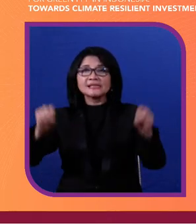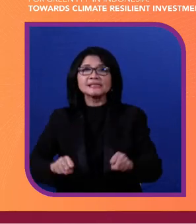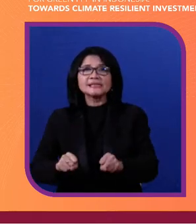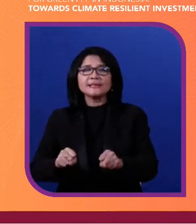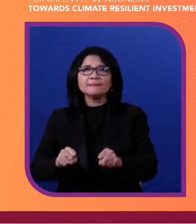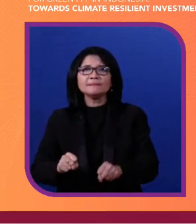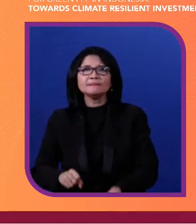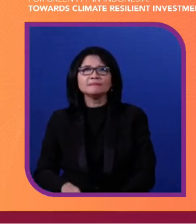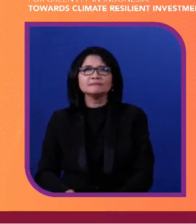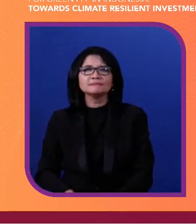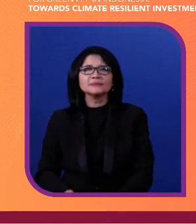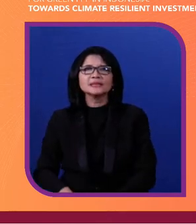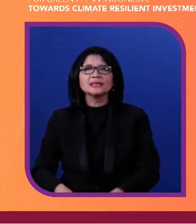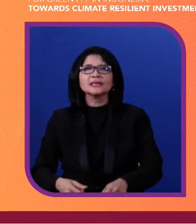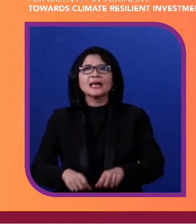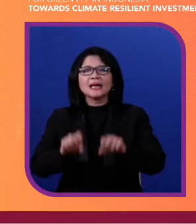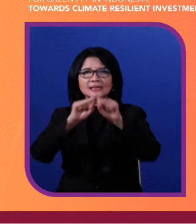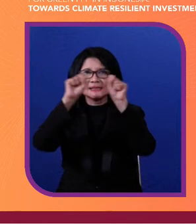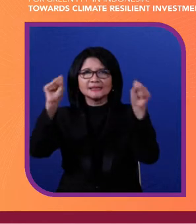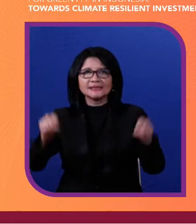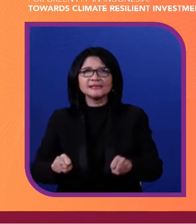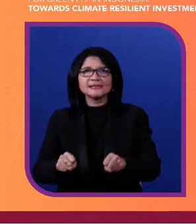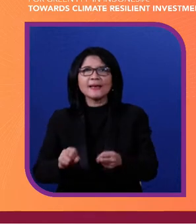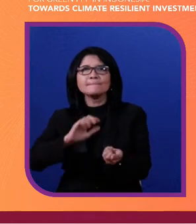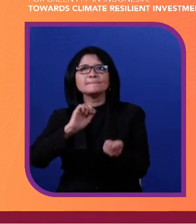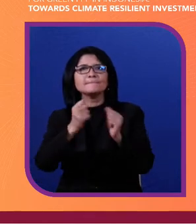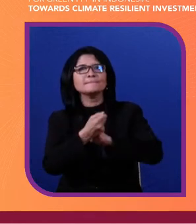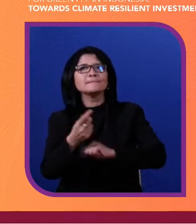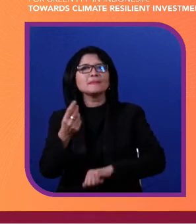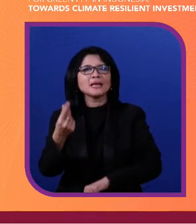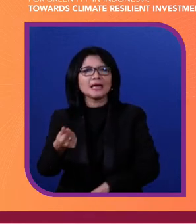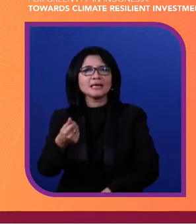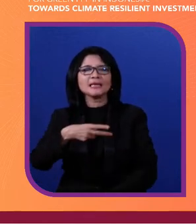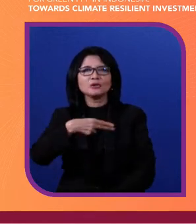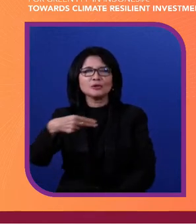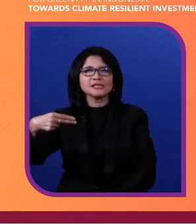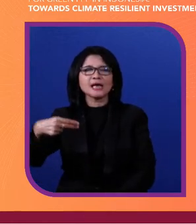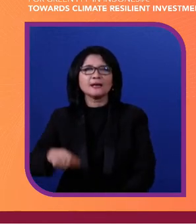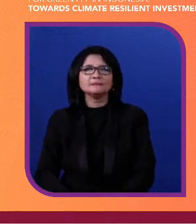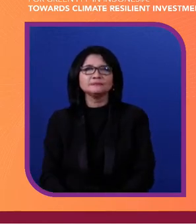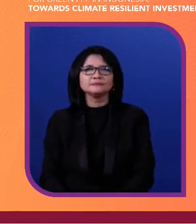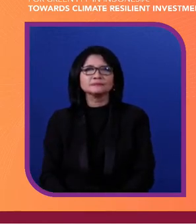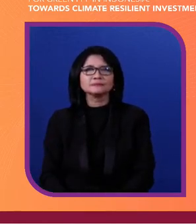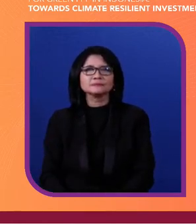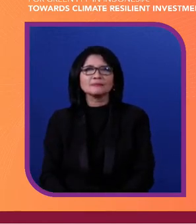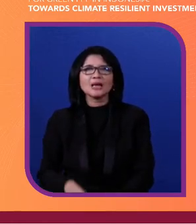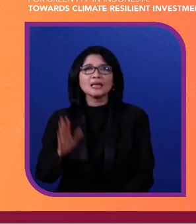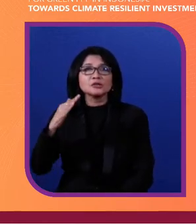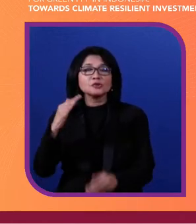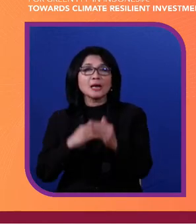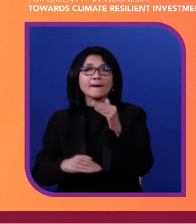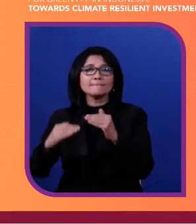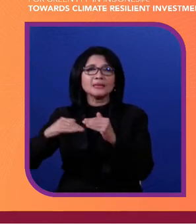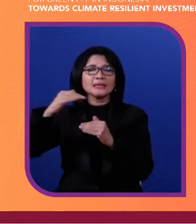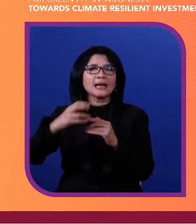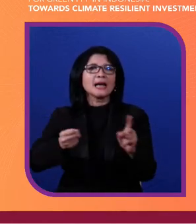Project with clear Dream FT DJ Alvin shopback.co.id Design